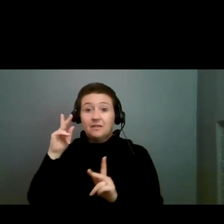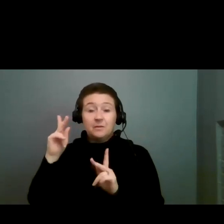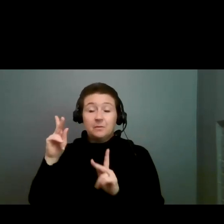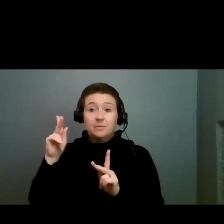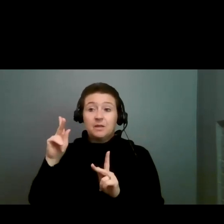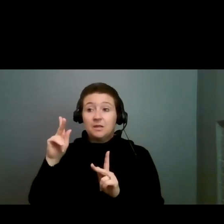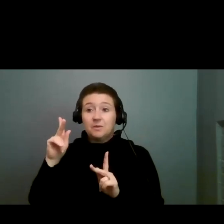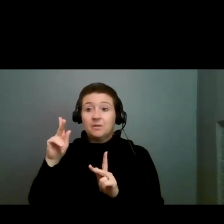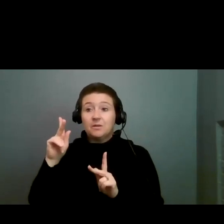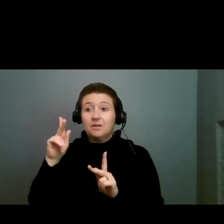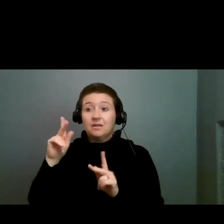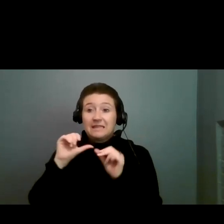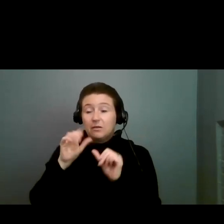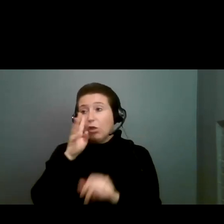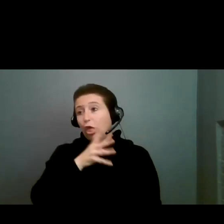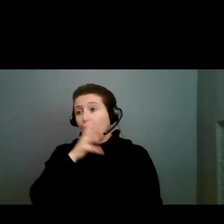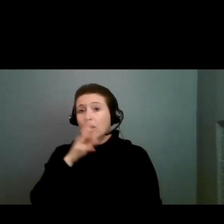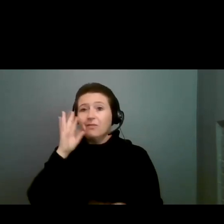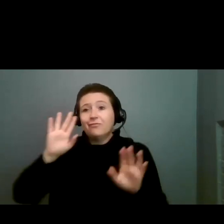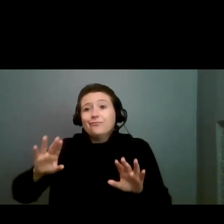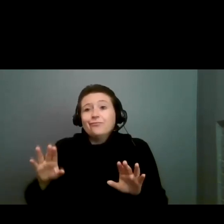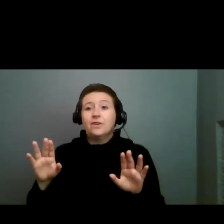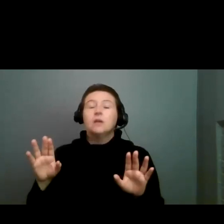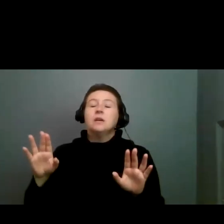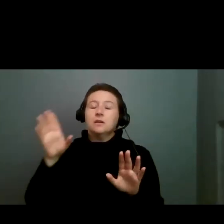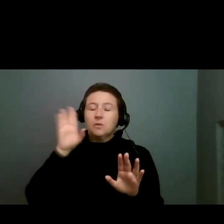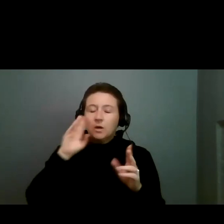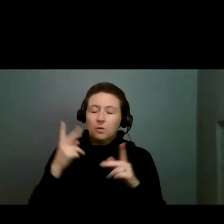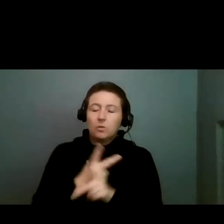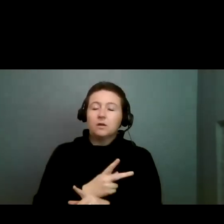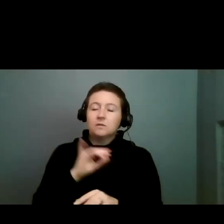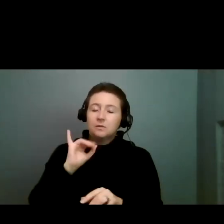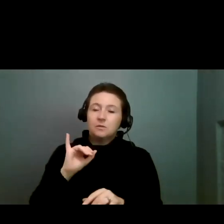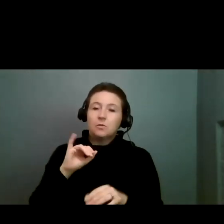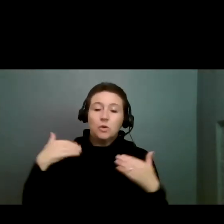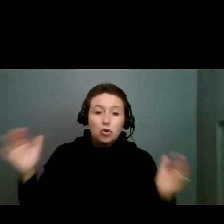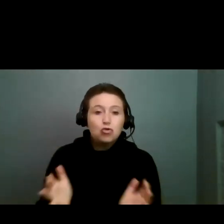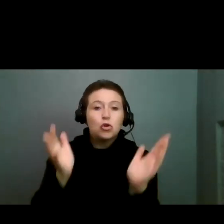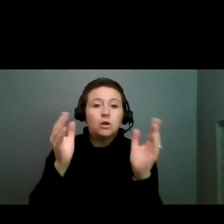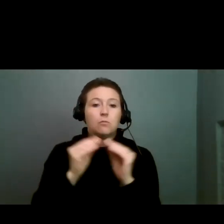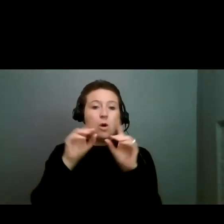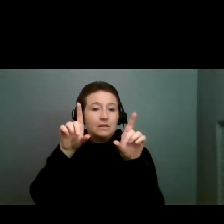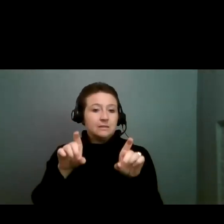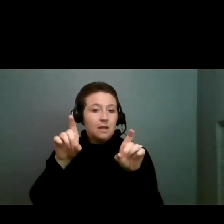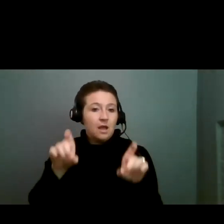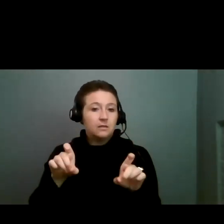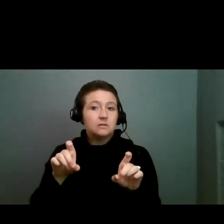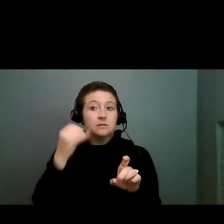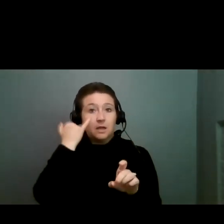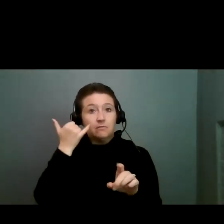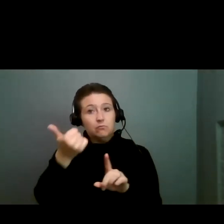act responsibly. We are continuing to encourage testing, most particularly of people with